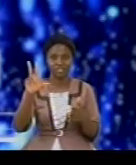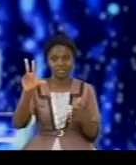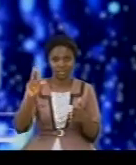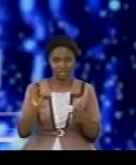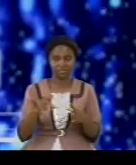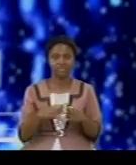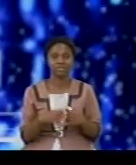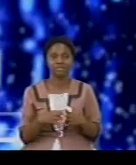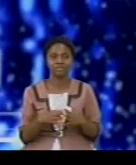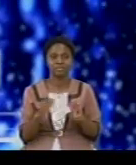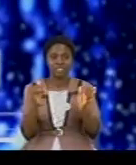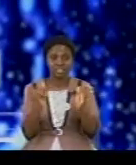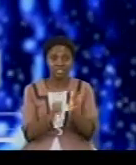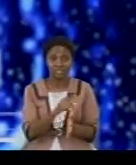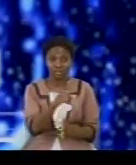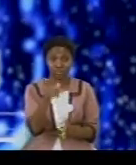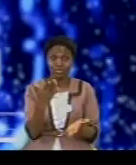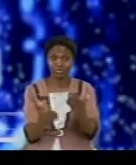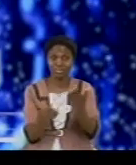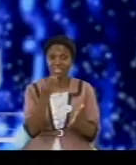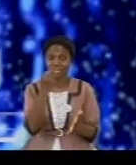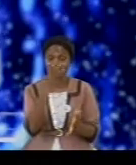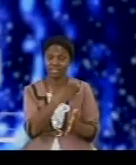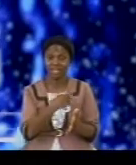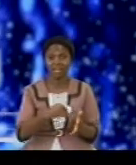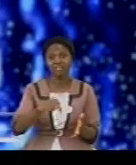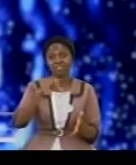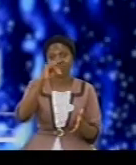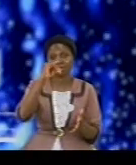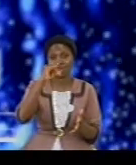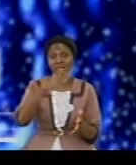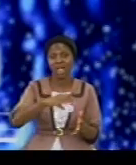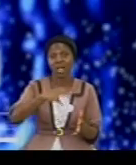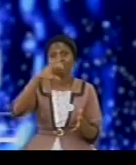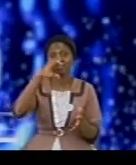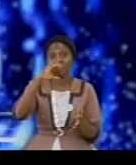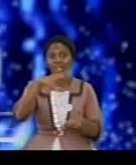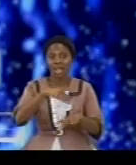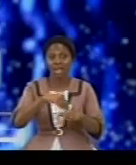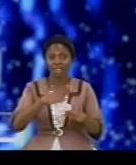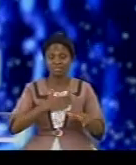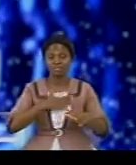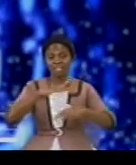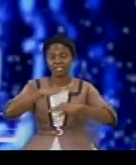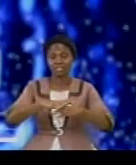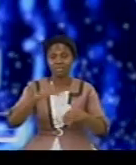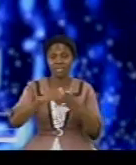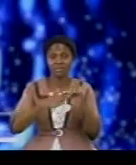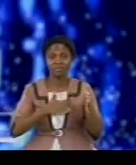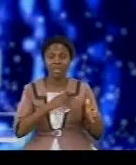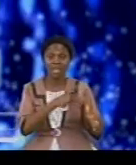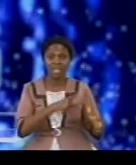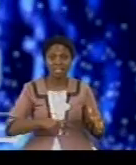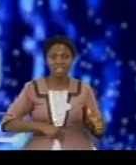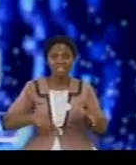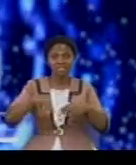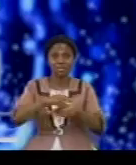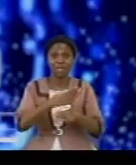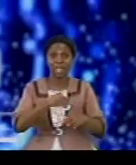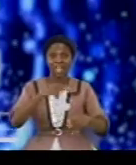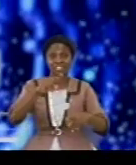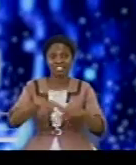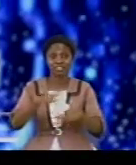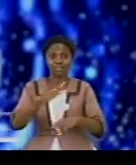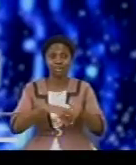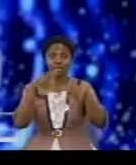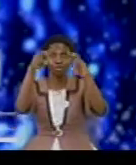30. That ye may eat and drink at my table in my kingdom, and sit on thrones judging the